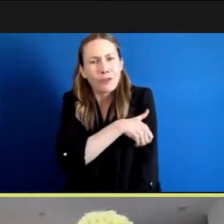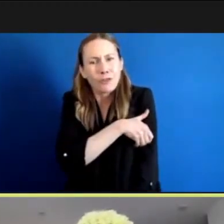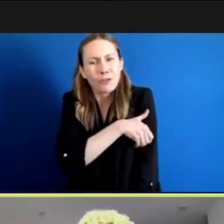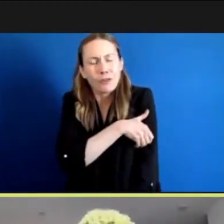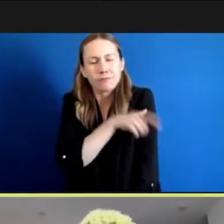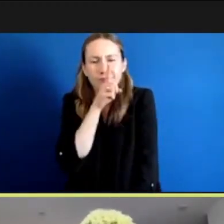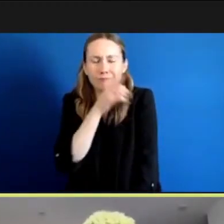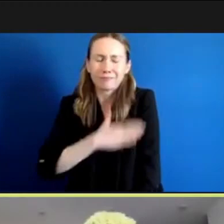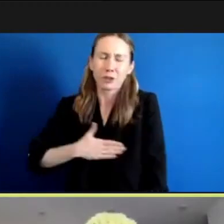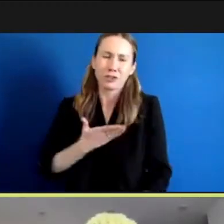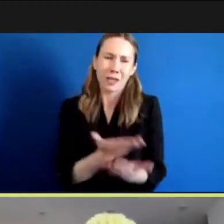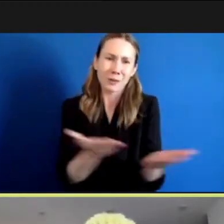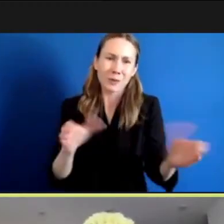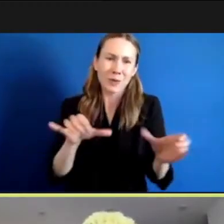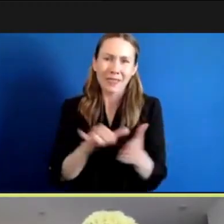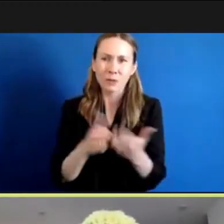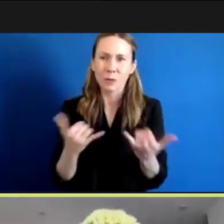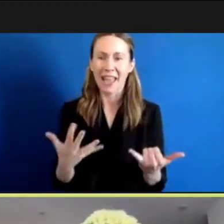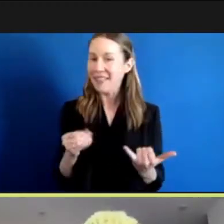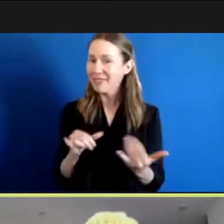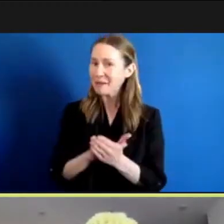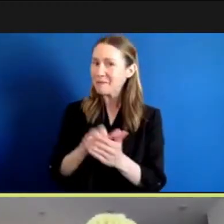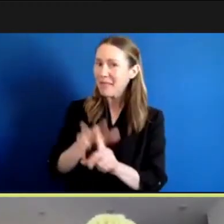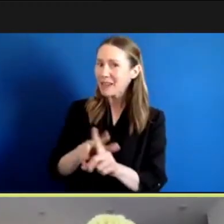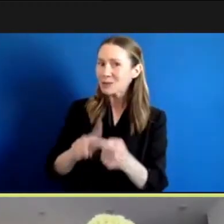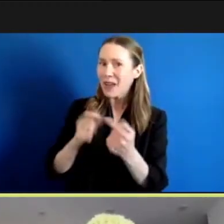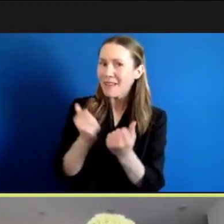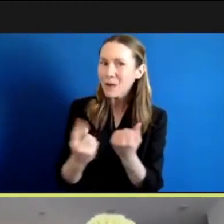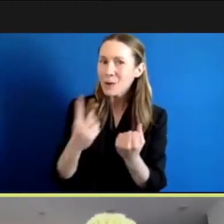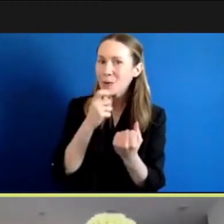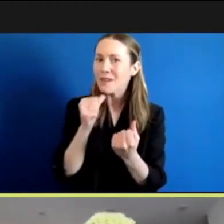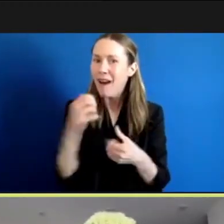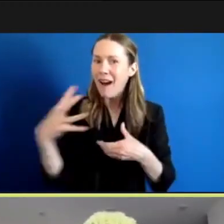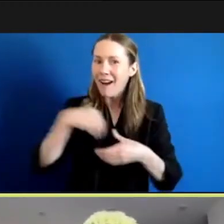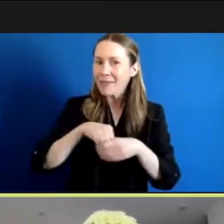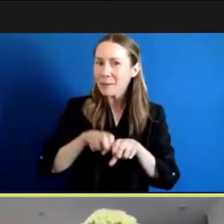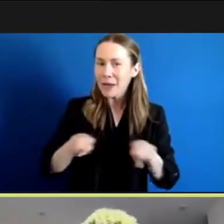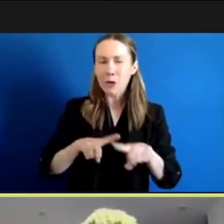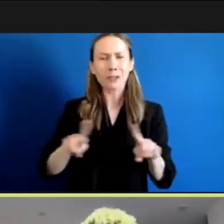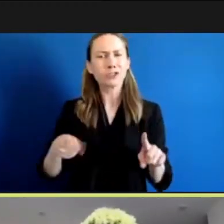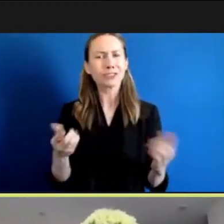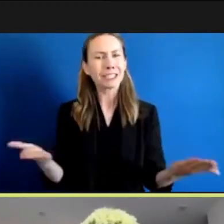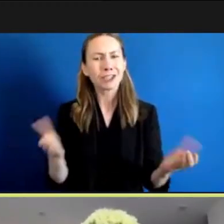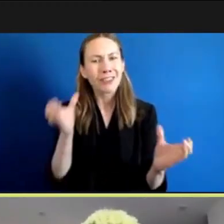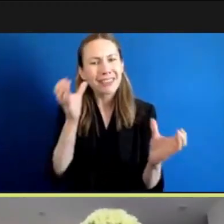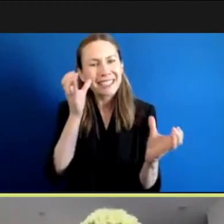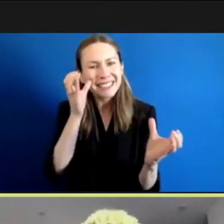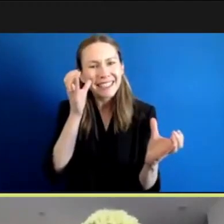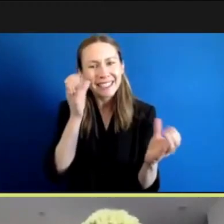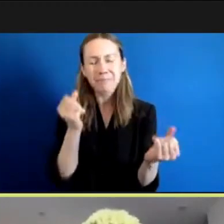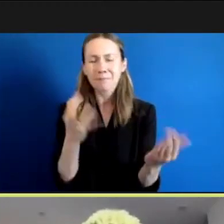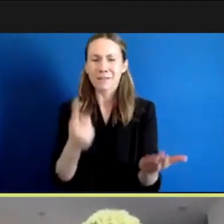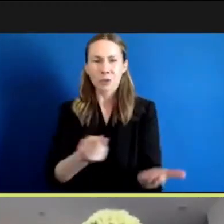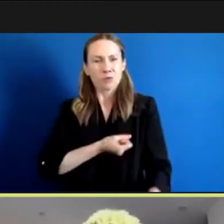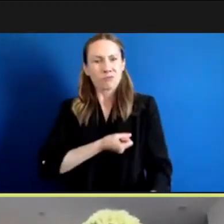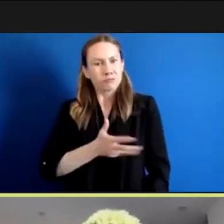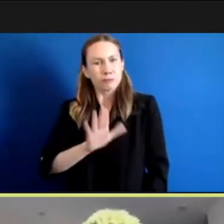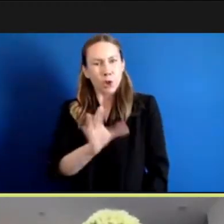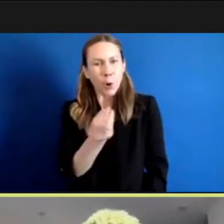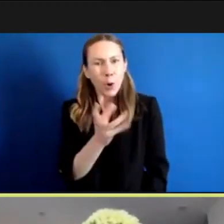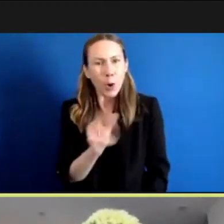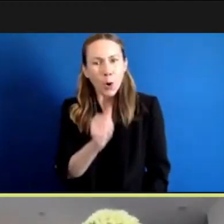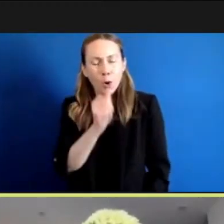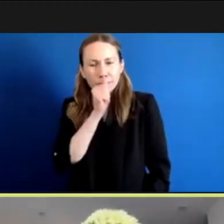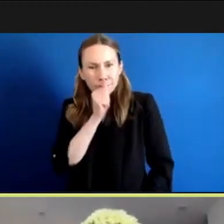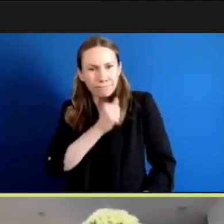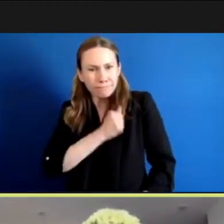doing that today. And that applies to everybody who is not on the panel, but who is here listening. A lot of you shared your own intimate details of what